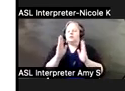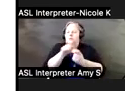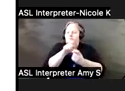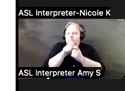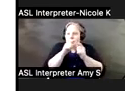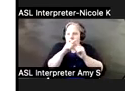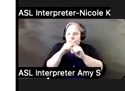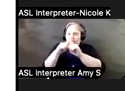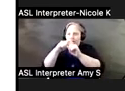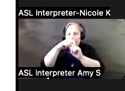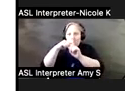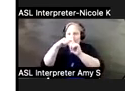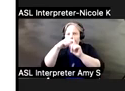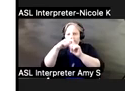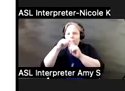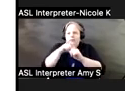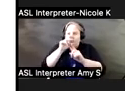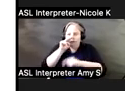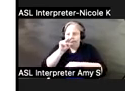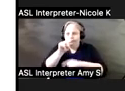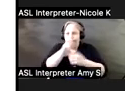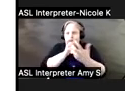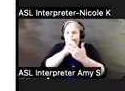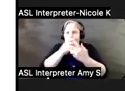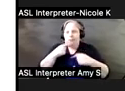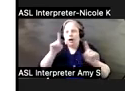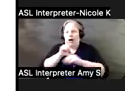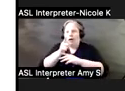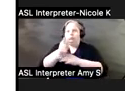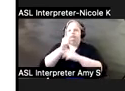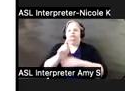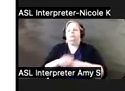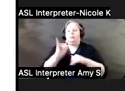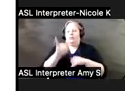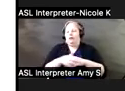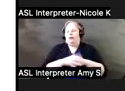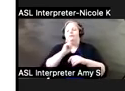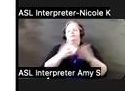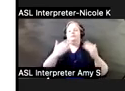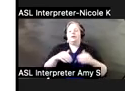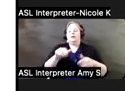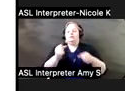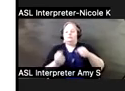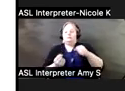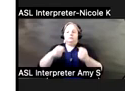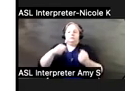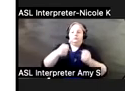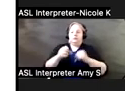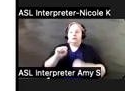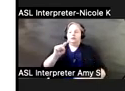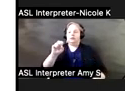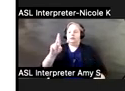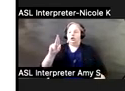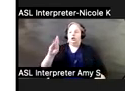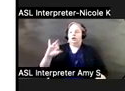in a first-person shooter game in order to effectively aim to play that game. Steering is another thing where you need to be able